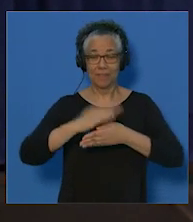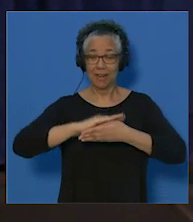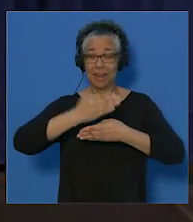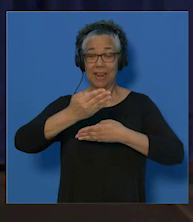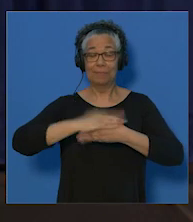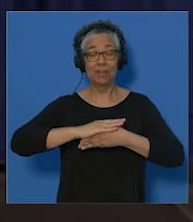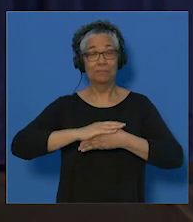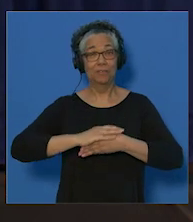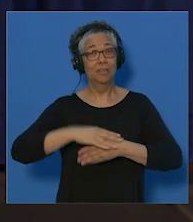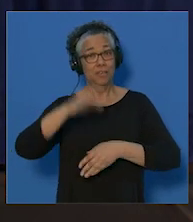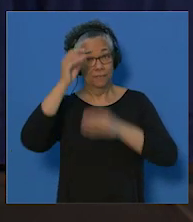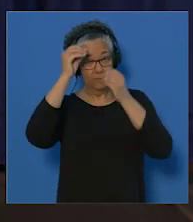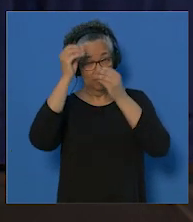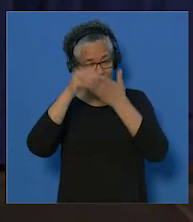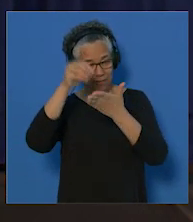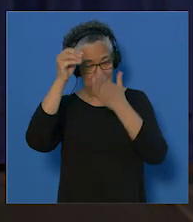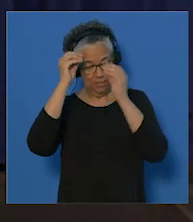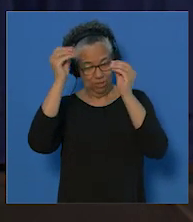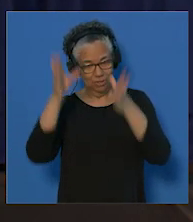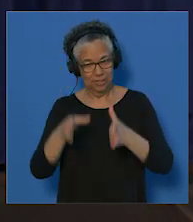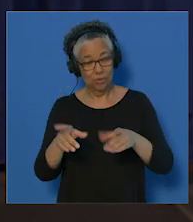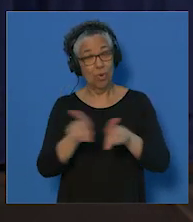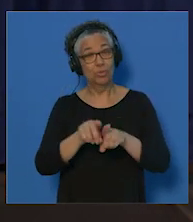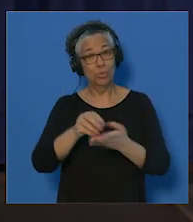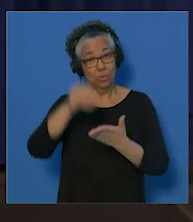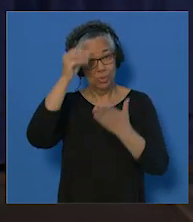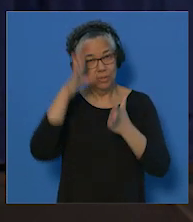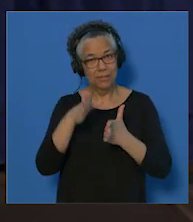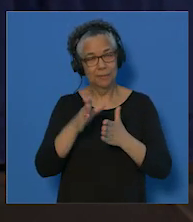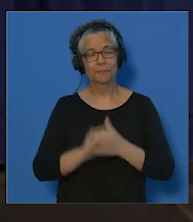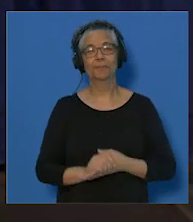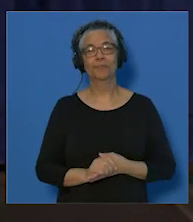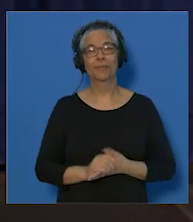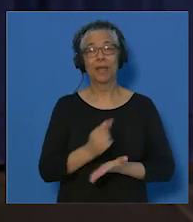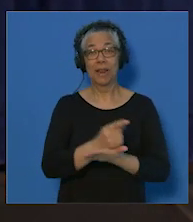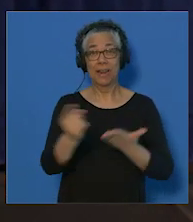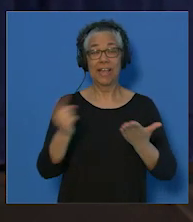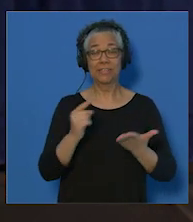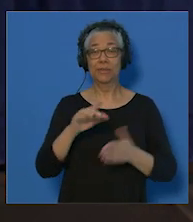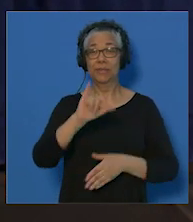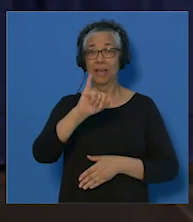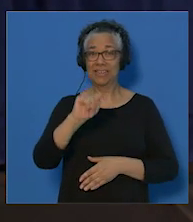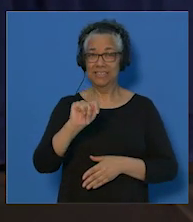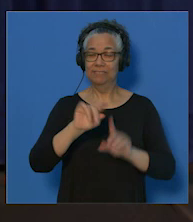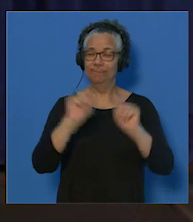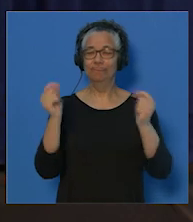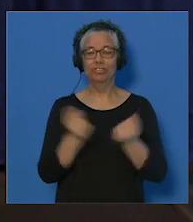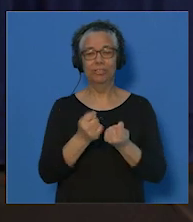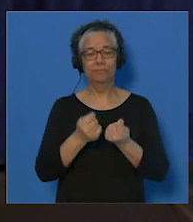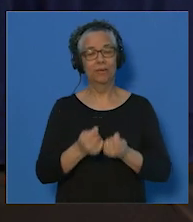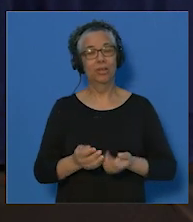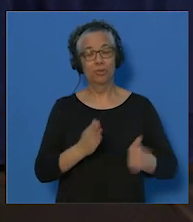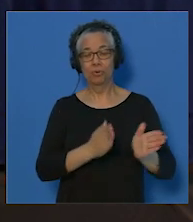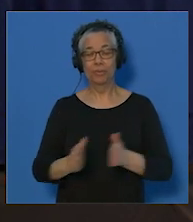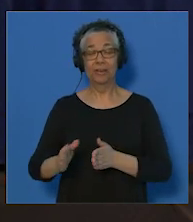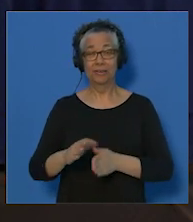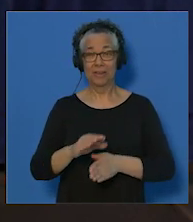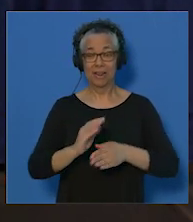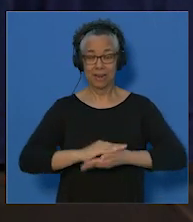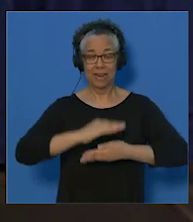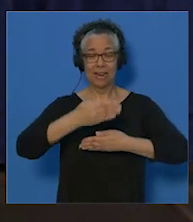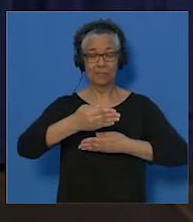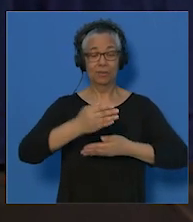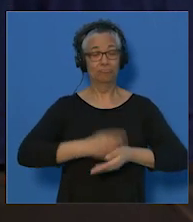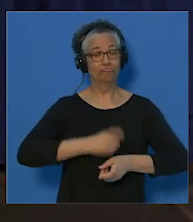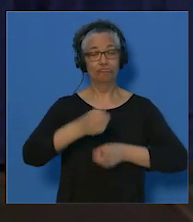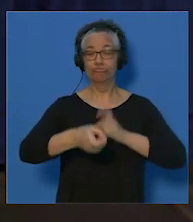and students. Last week, the Department of Education's IT team prepared laptops donated by PwC for distribution